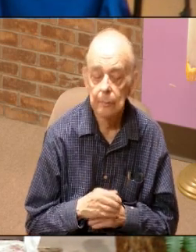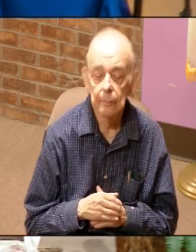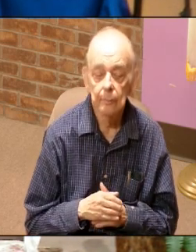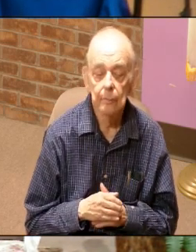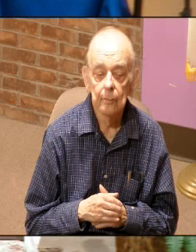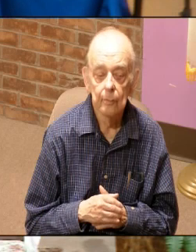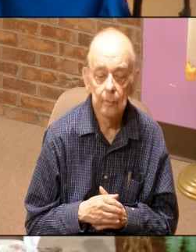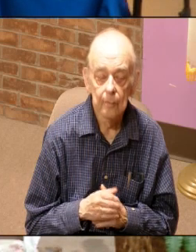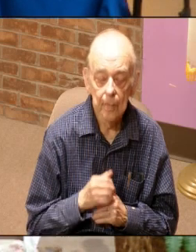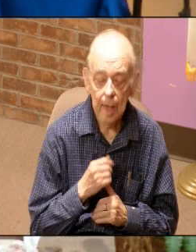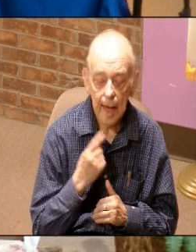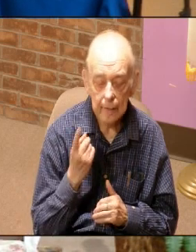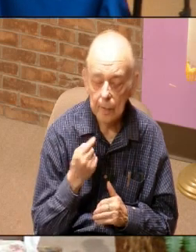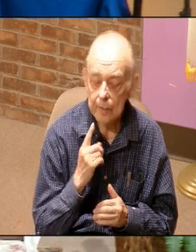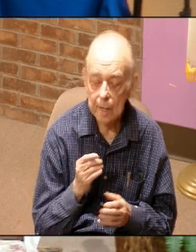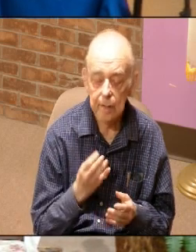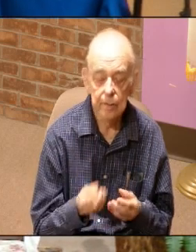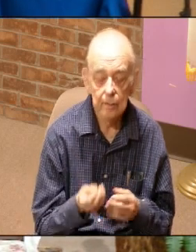I don't think it's flowers.